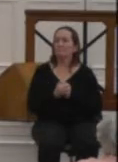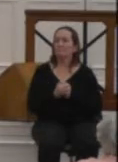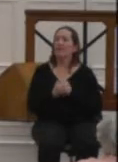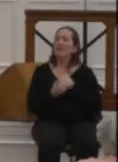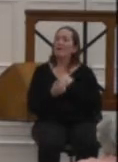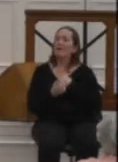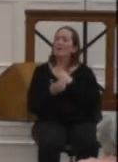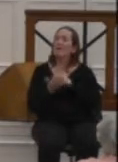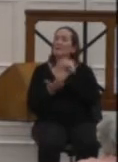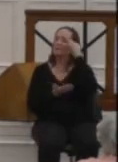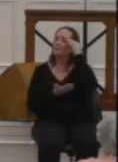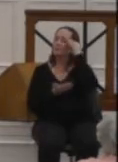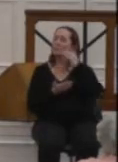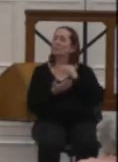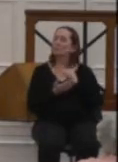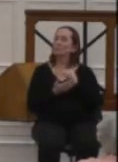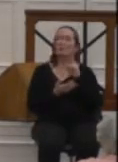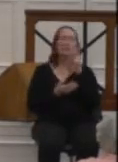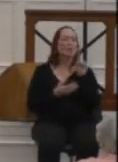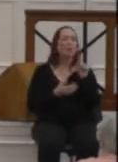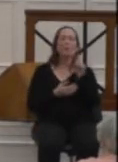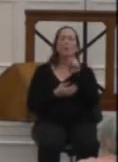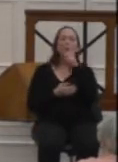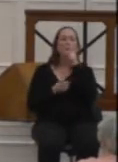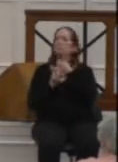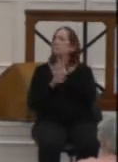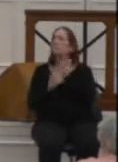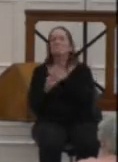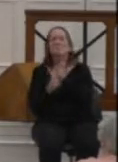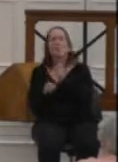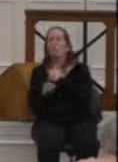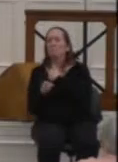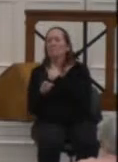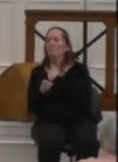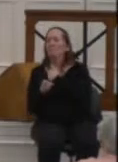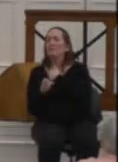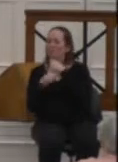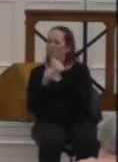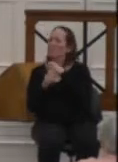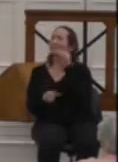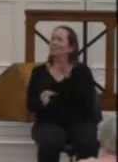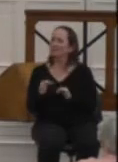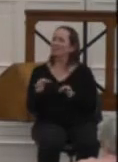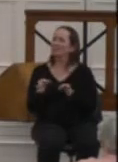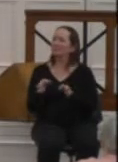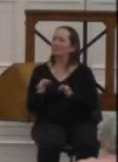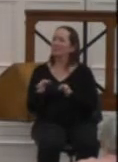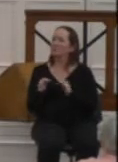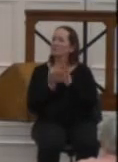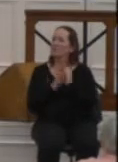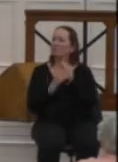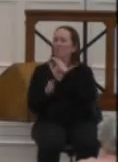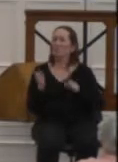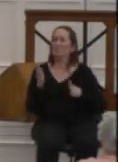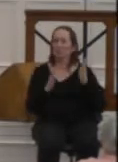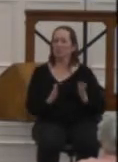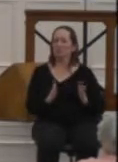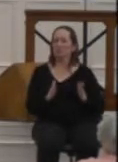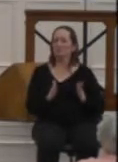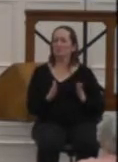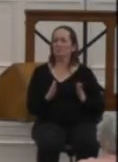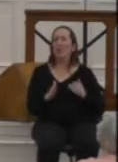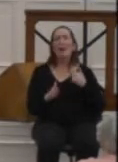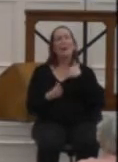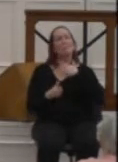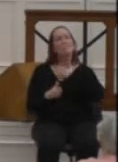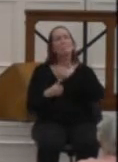I learned that there was no one who ridiculed me for the decision that I did make when I made it. My fear